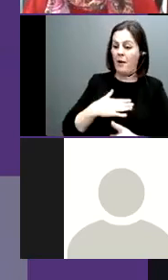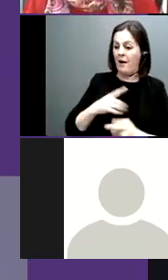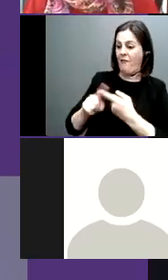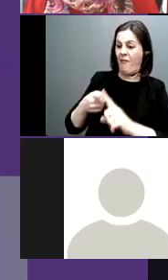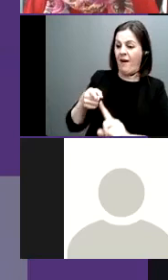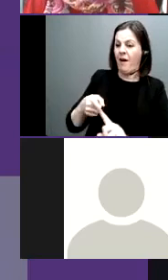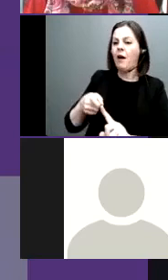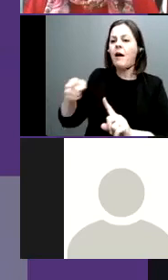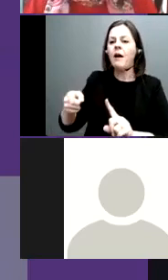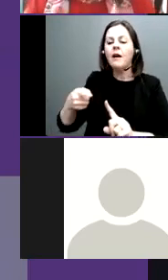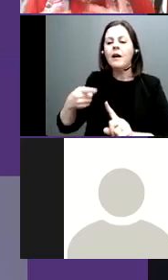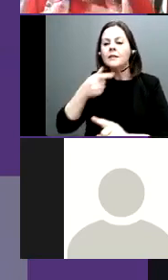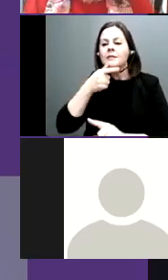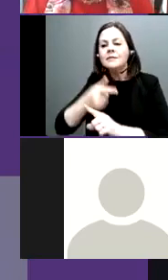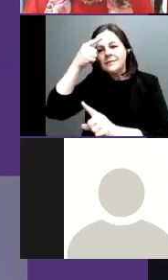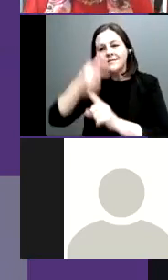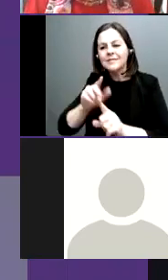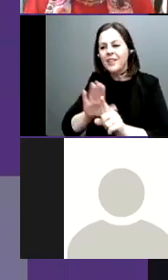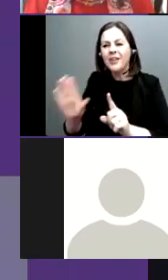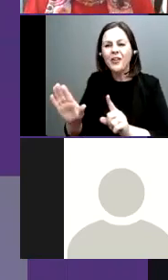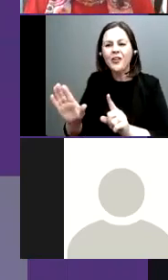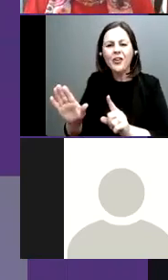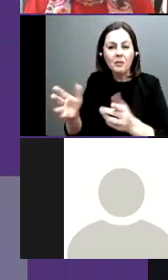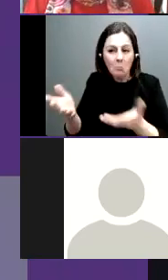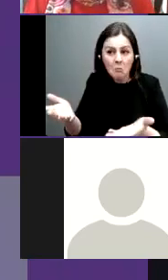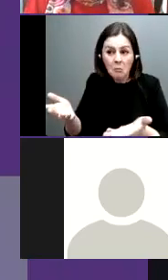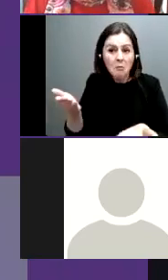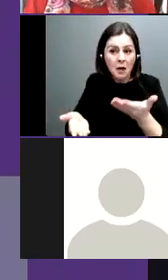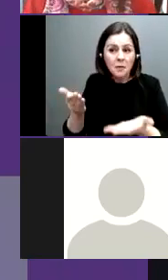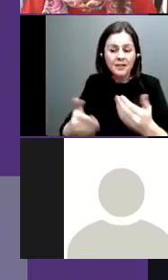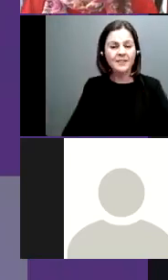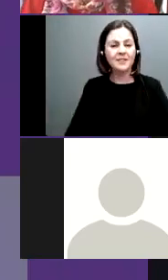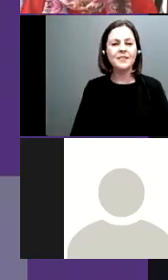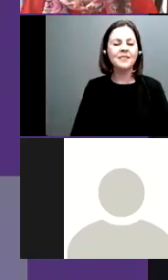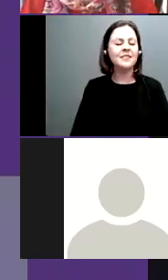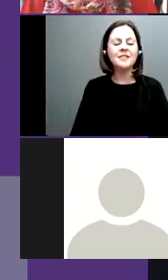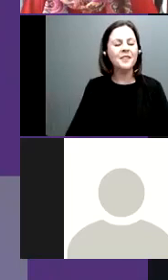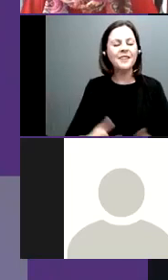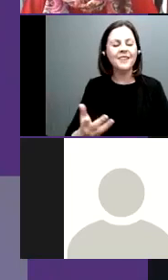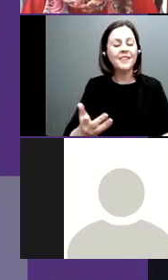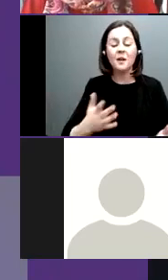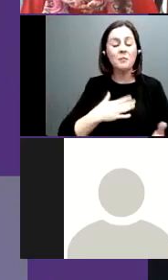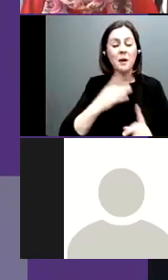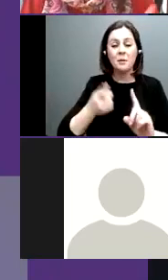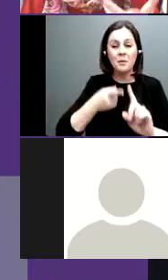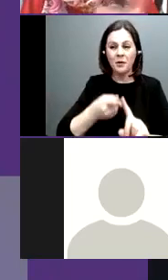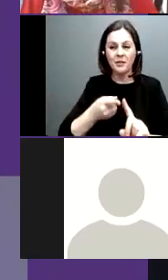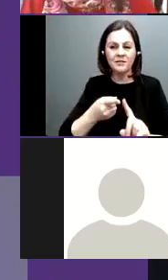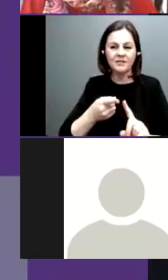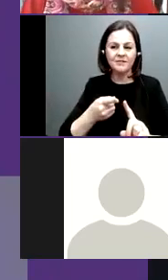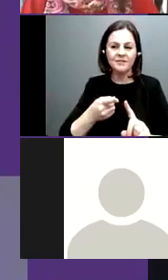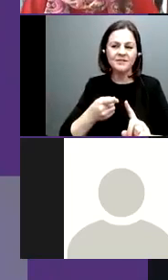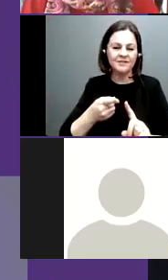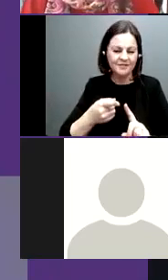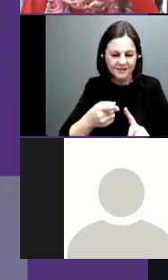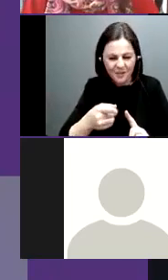of our friends. But the point is that once upon a time when, somebody just